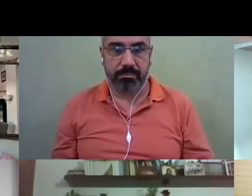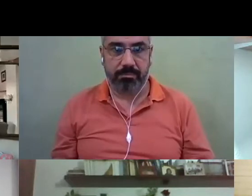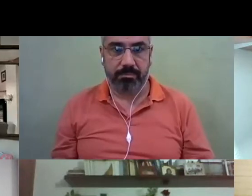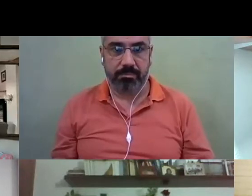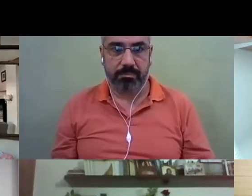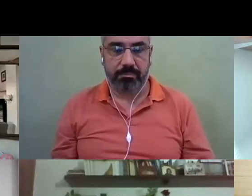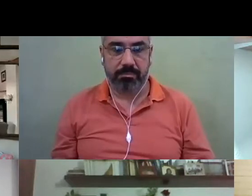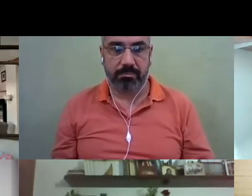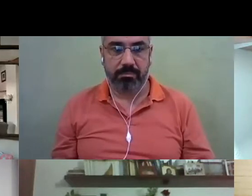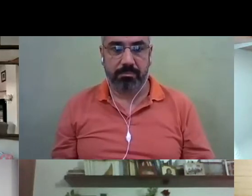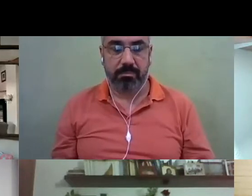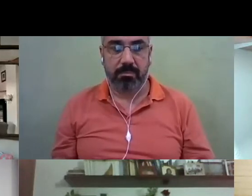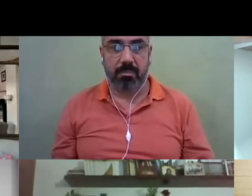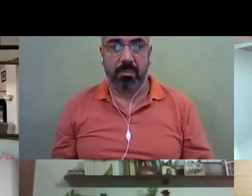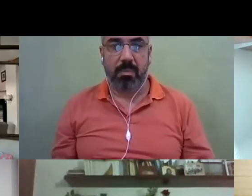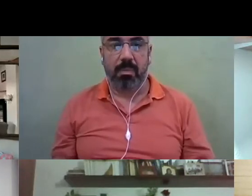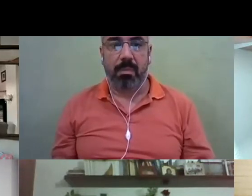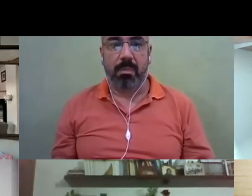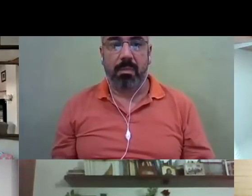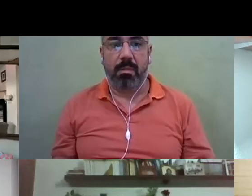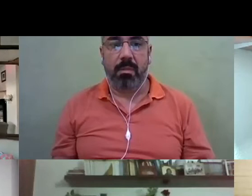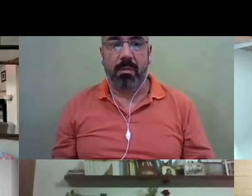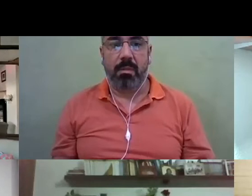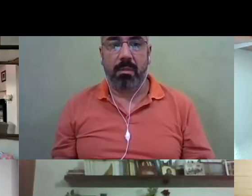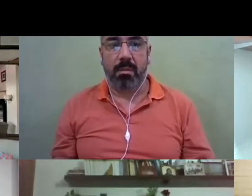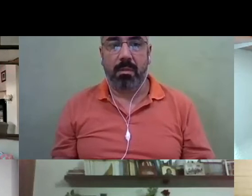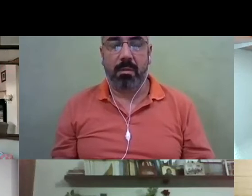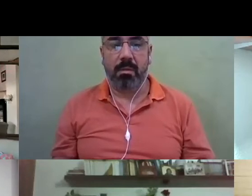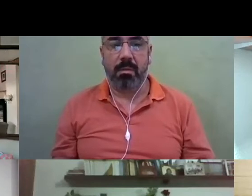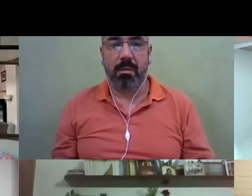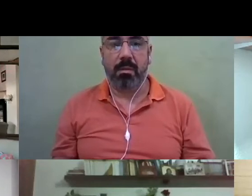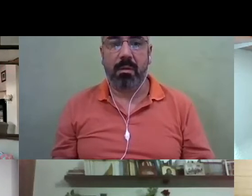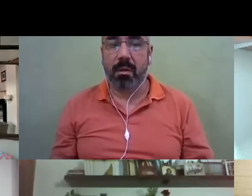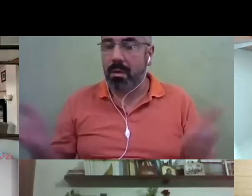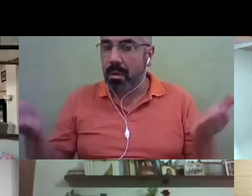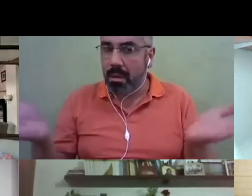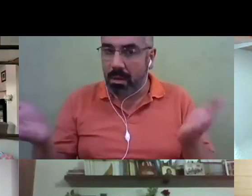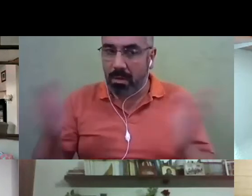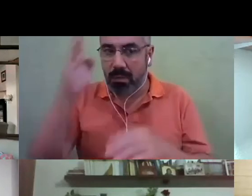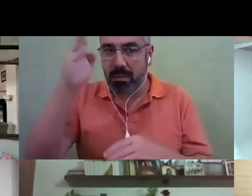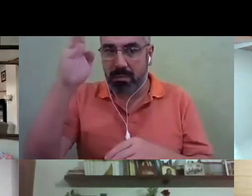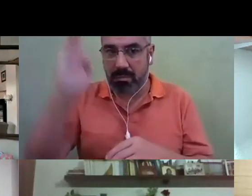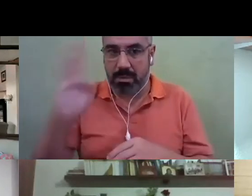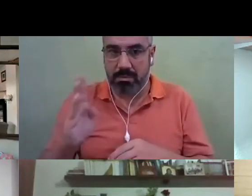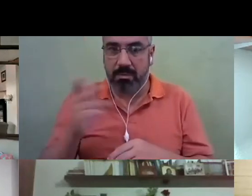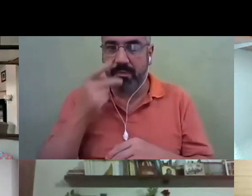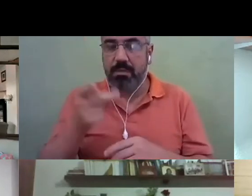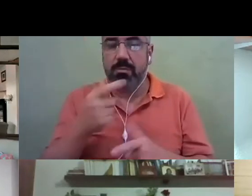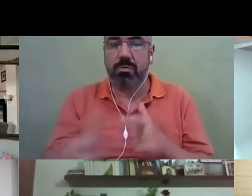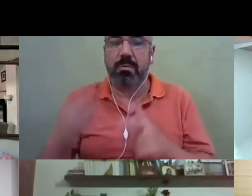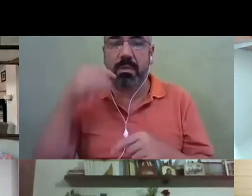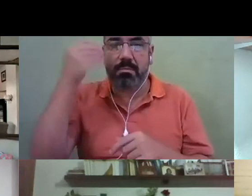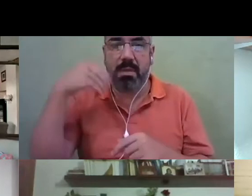form called, sometimes called Bonapartism, sometimes called Caesarism.